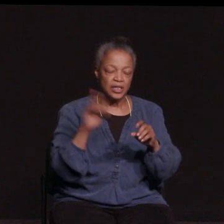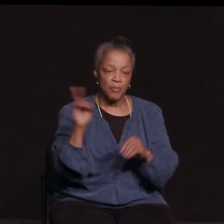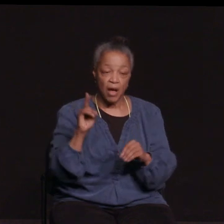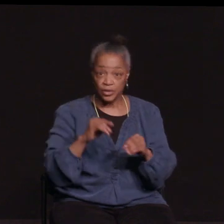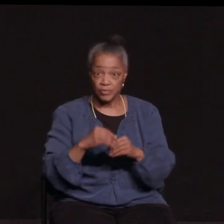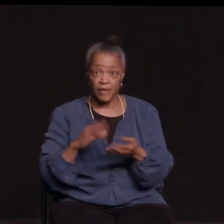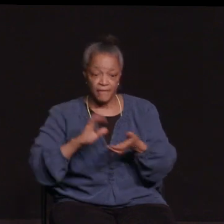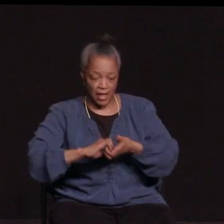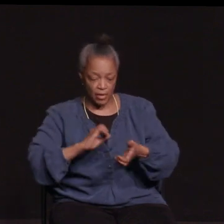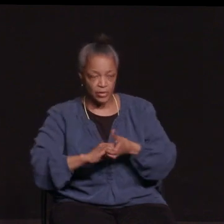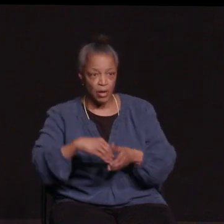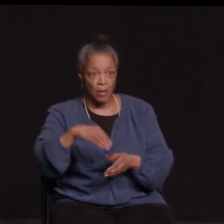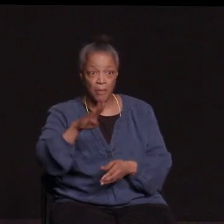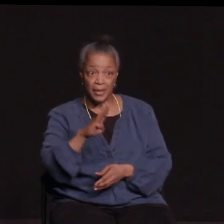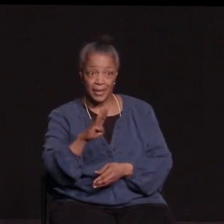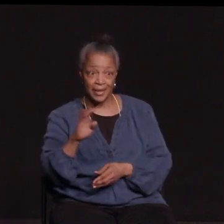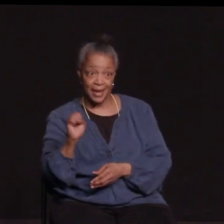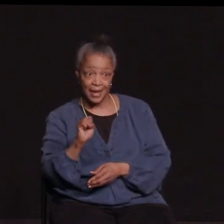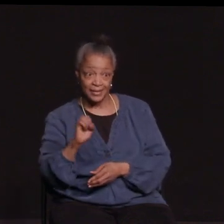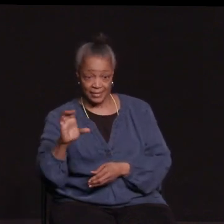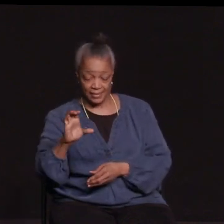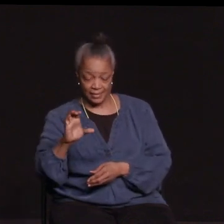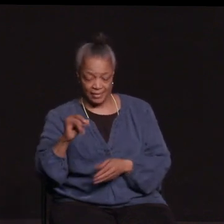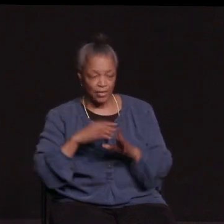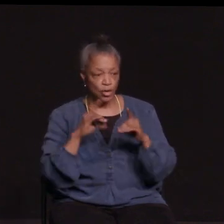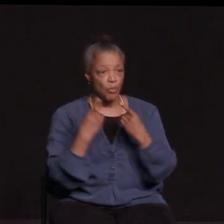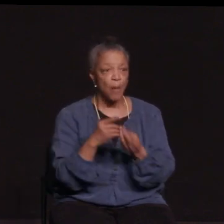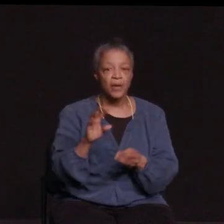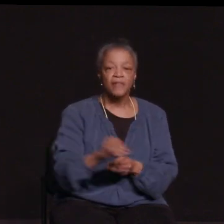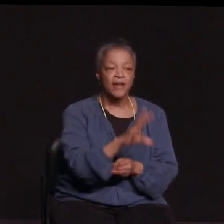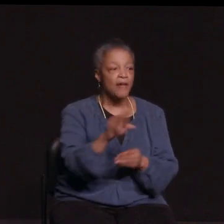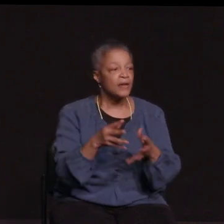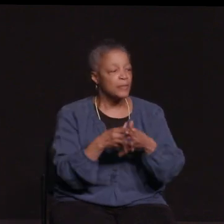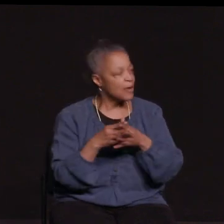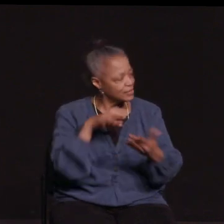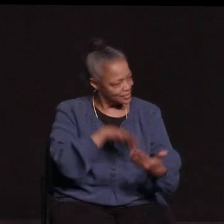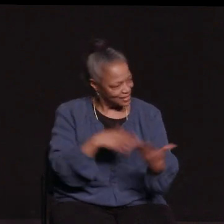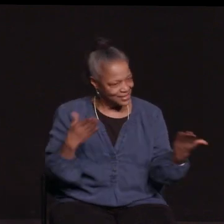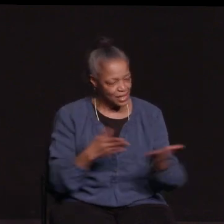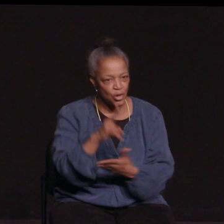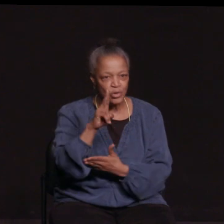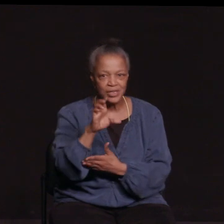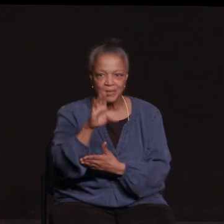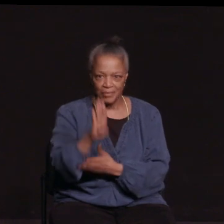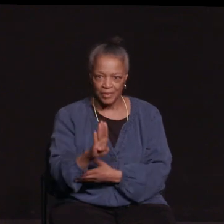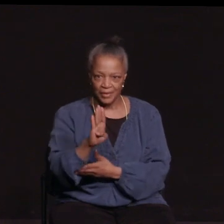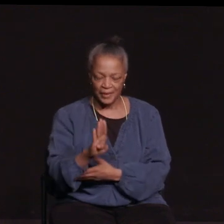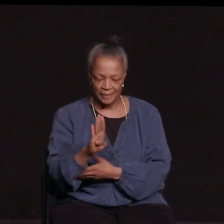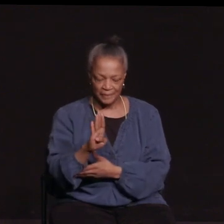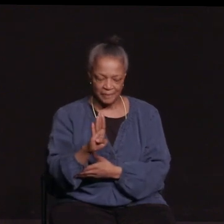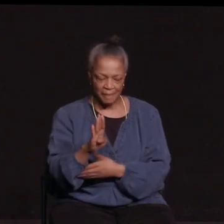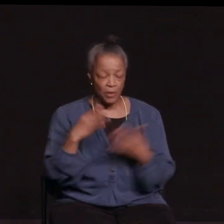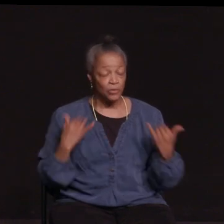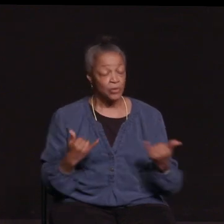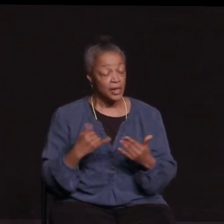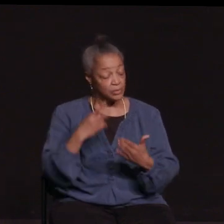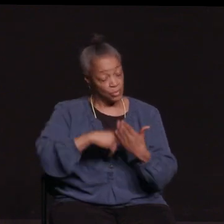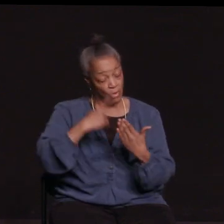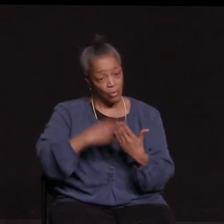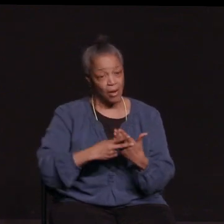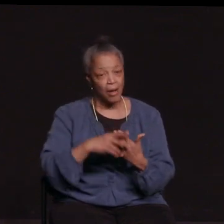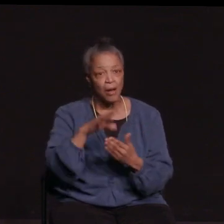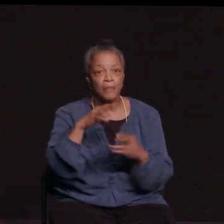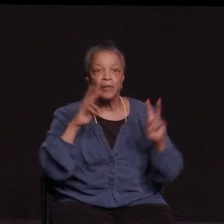Studies Collaboratory, housed in the Department of African American Studies here at UC Berkeley. Today's program,